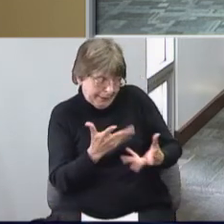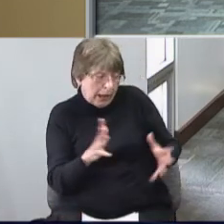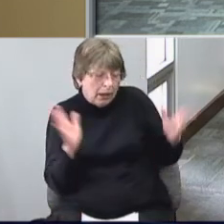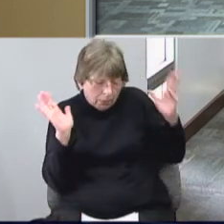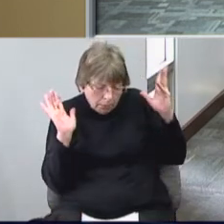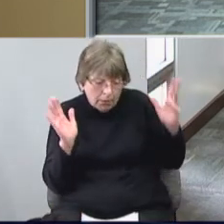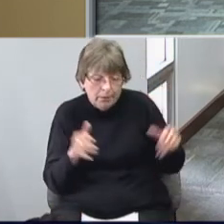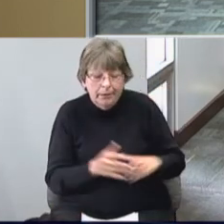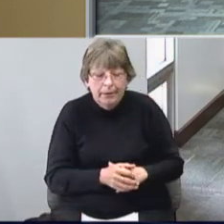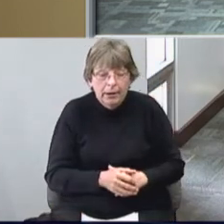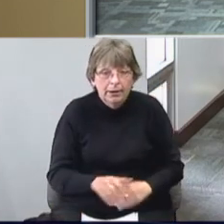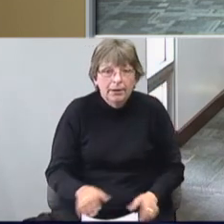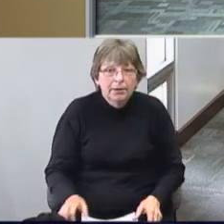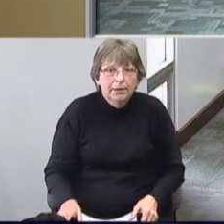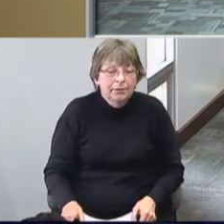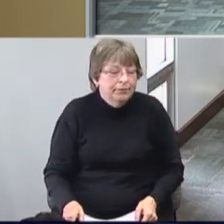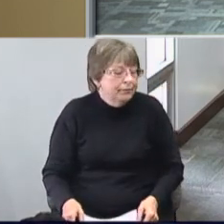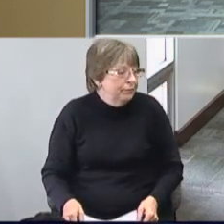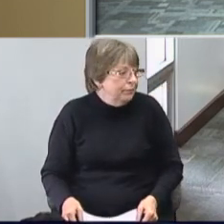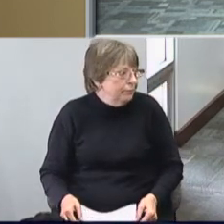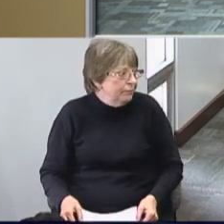yeah.